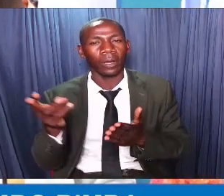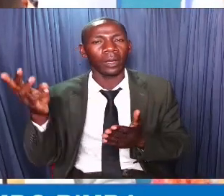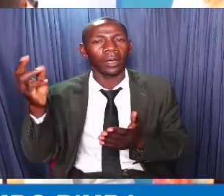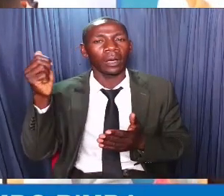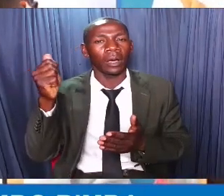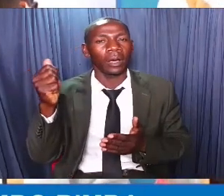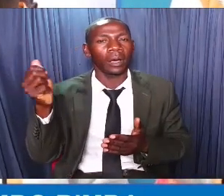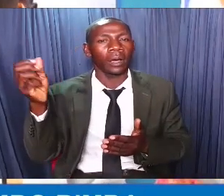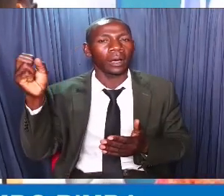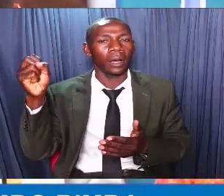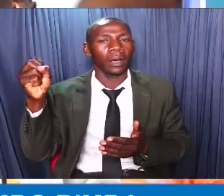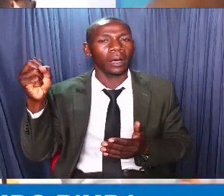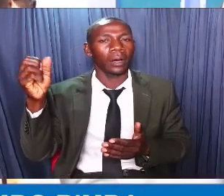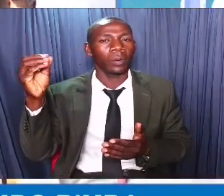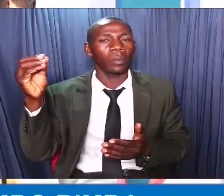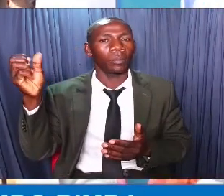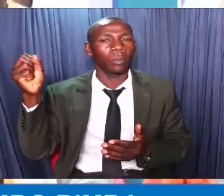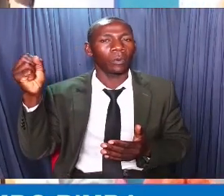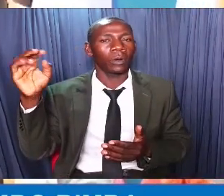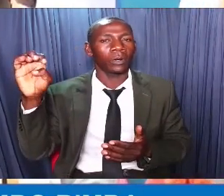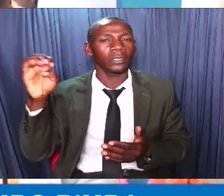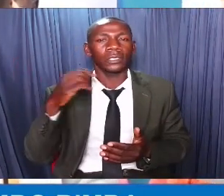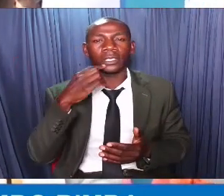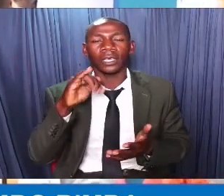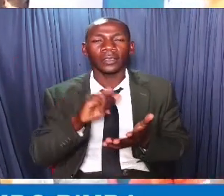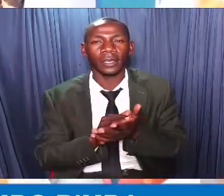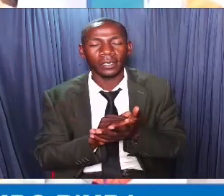5. It says from the book of Amos 5. Anasema he says